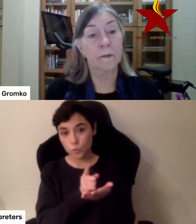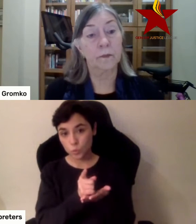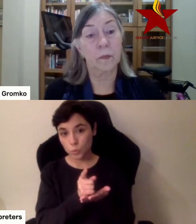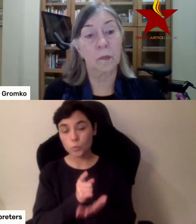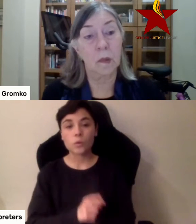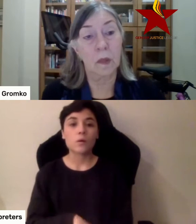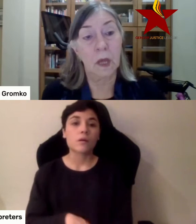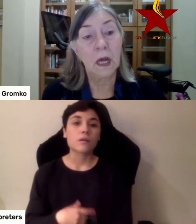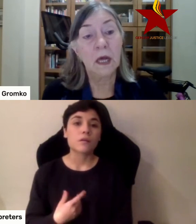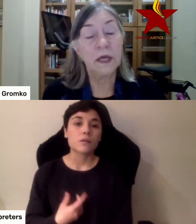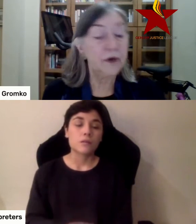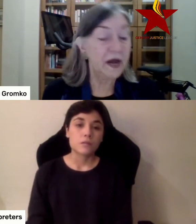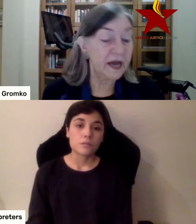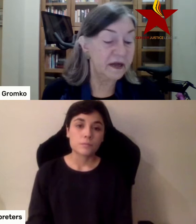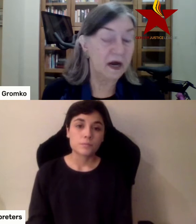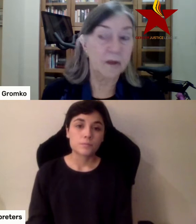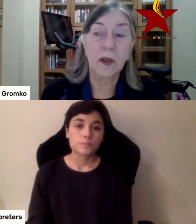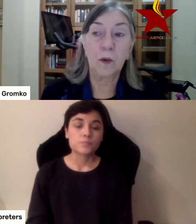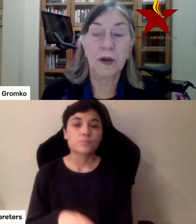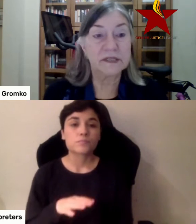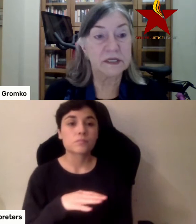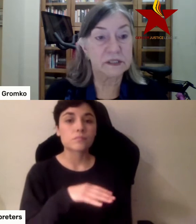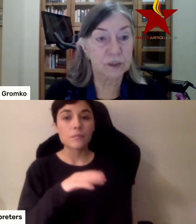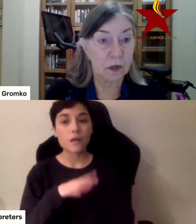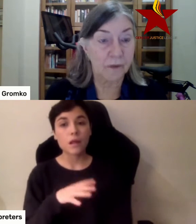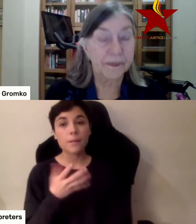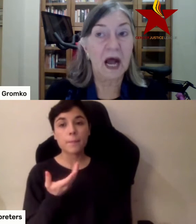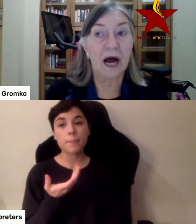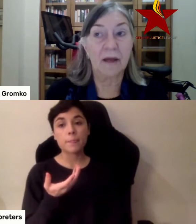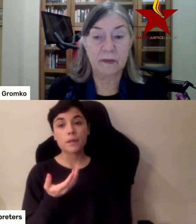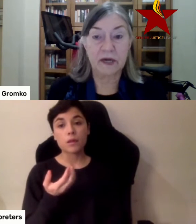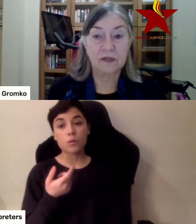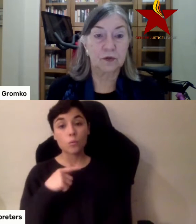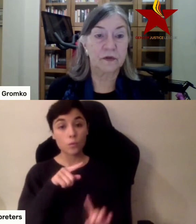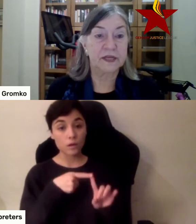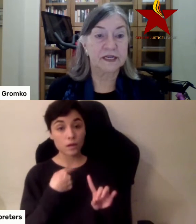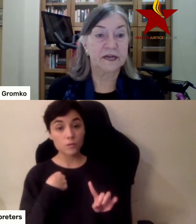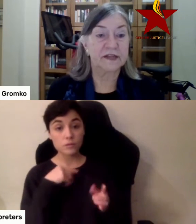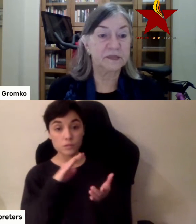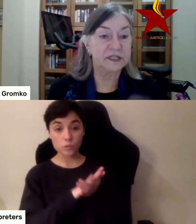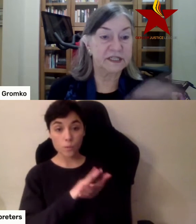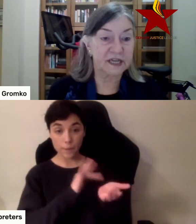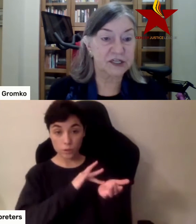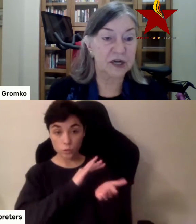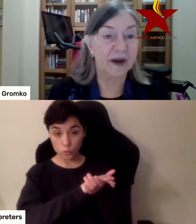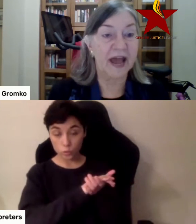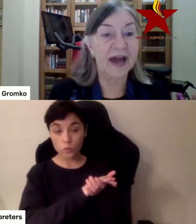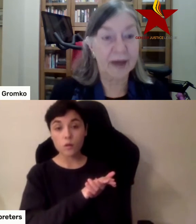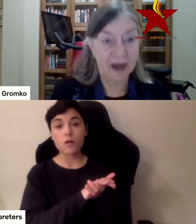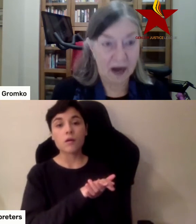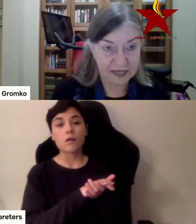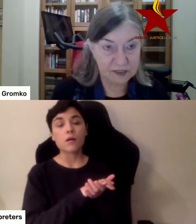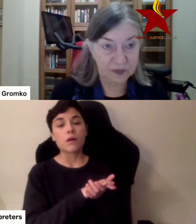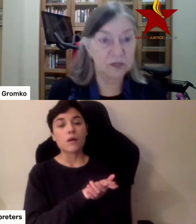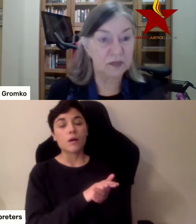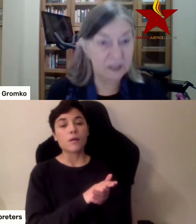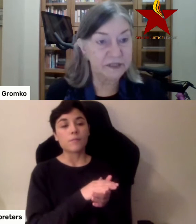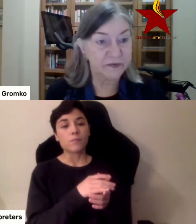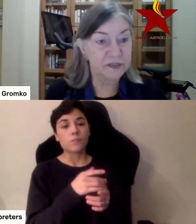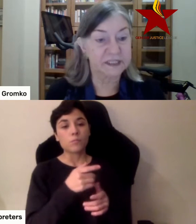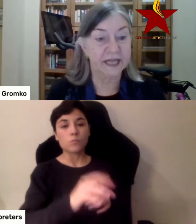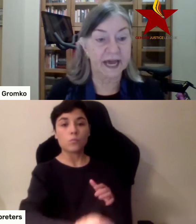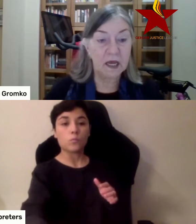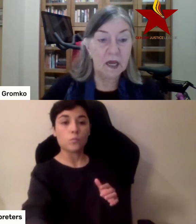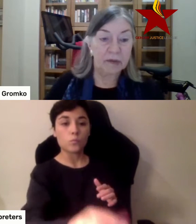right? I had when I was in school, in medical school, they said this was a discussion about antibiotics. Okay, so a